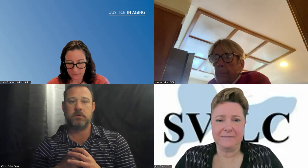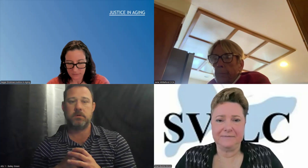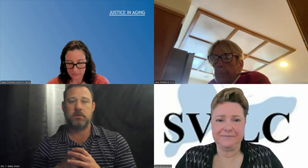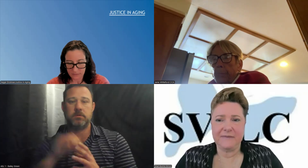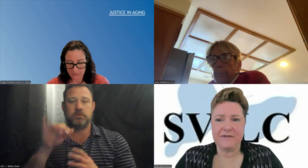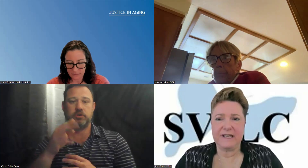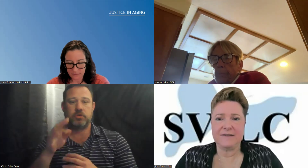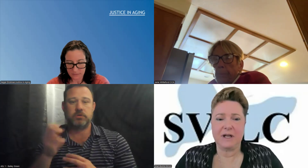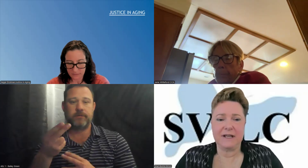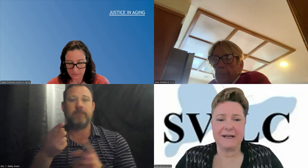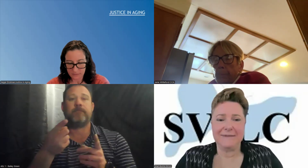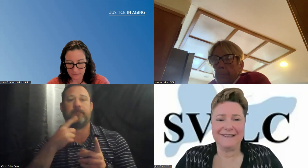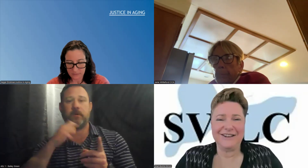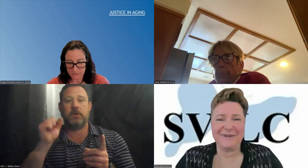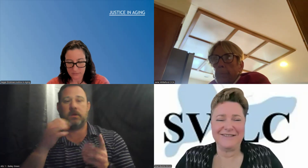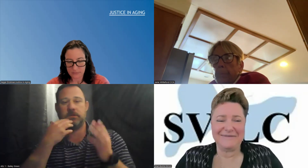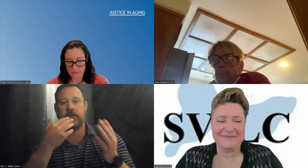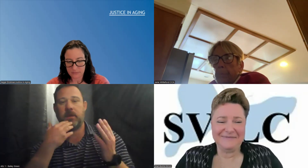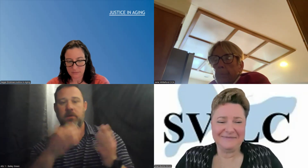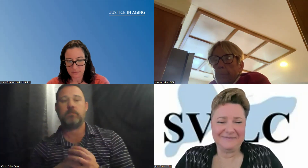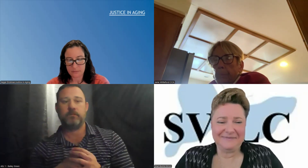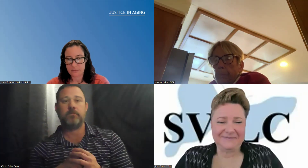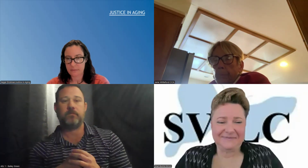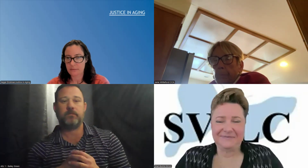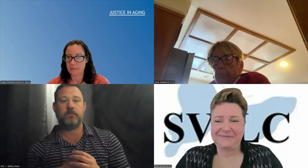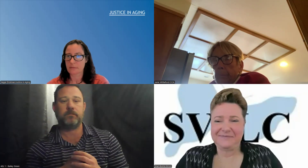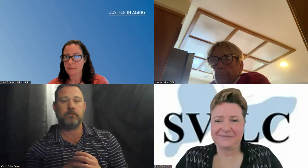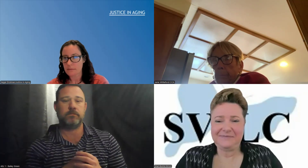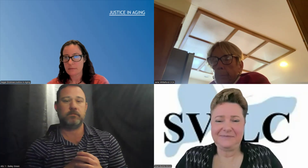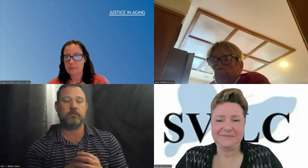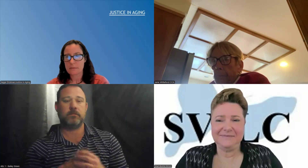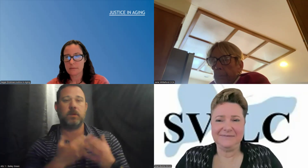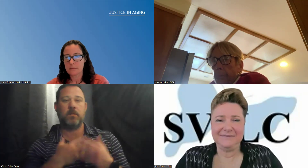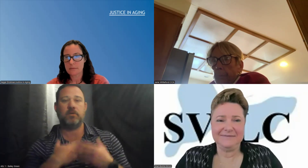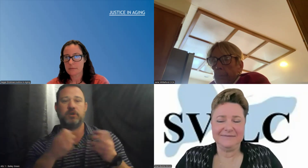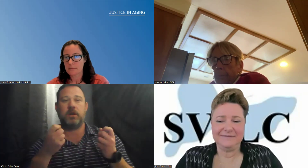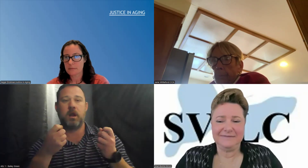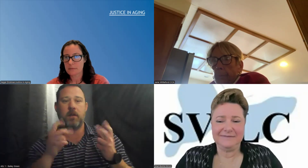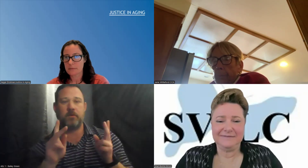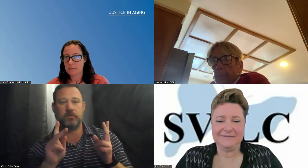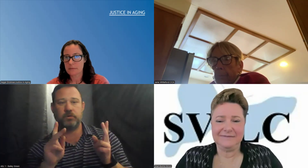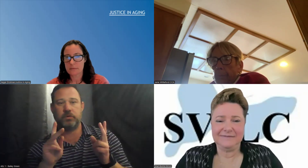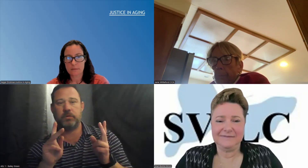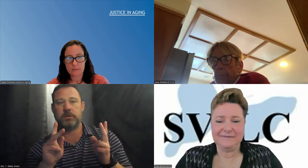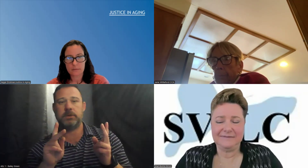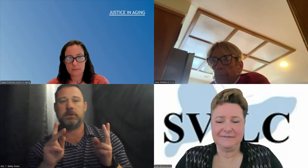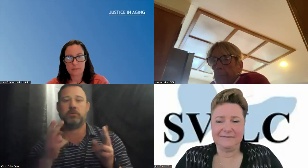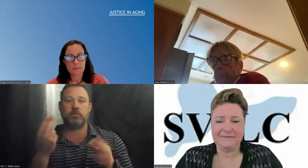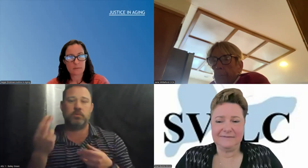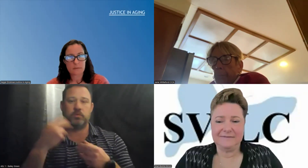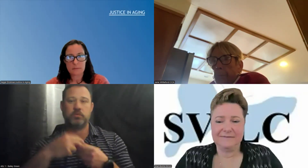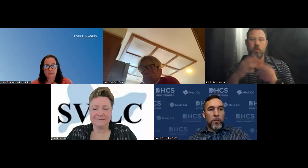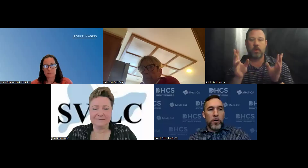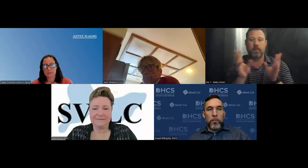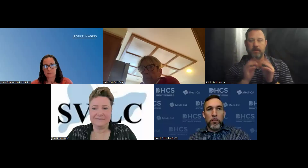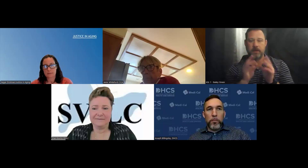Joseph? Yes, thank you so much, Sherry. You're welcome. Appreciate the opportunity to join the meeting